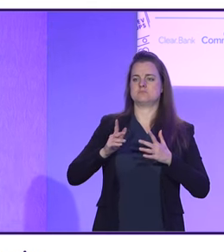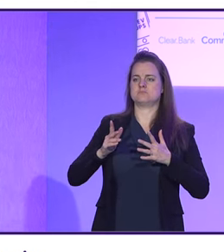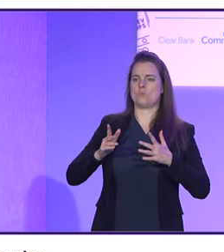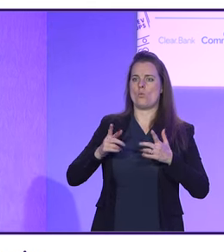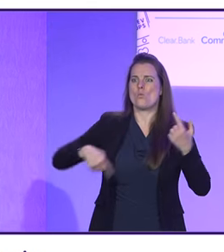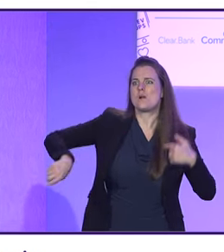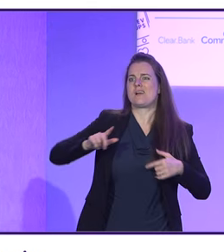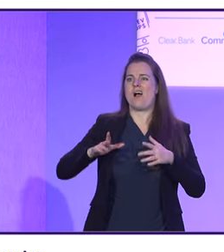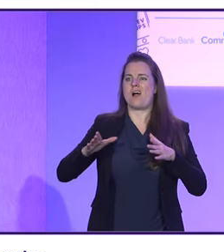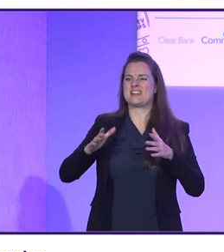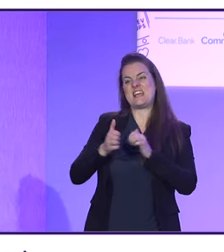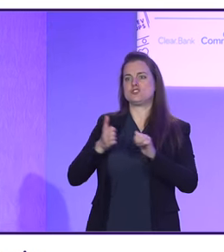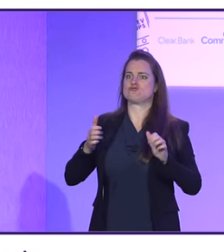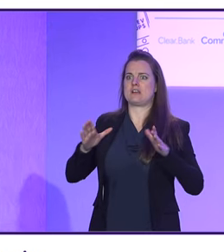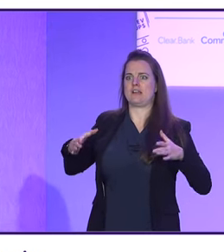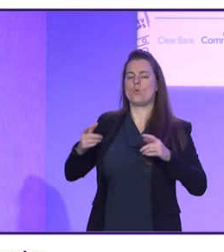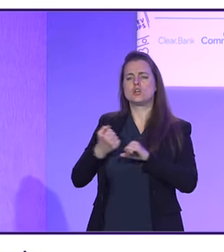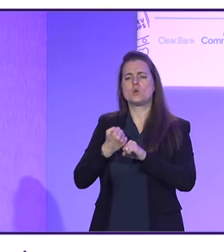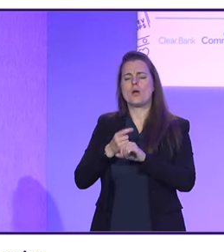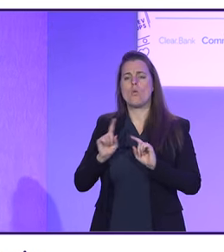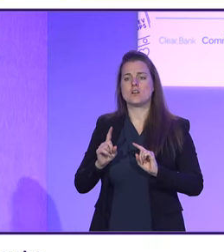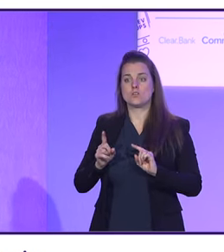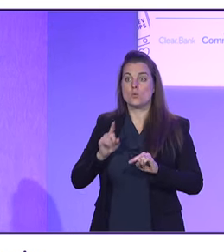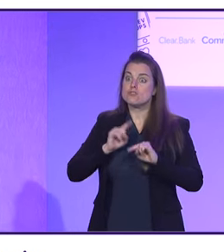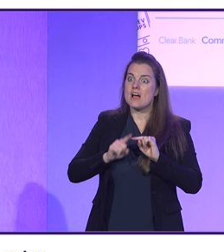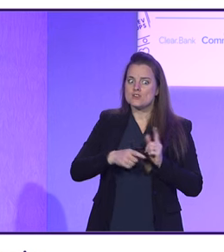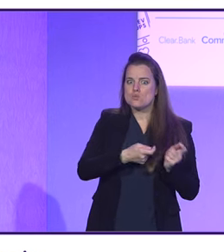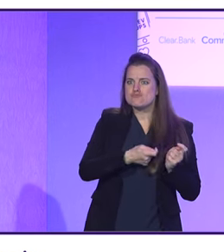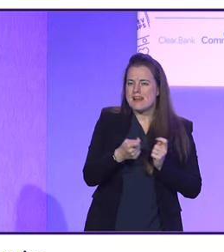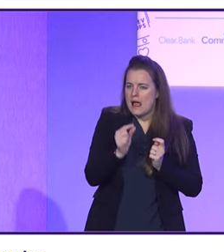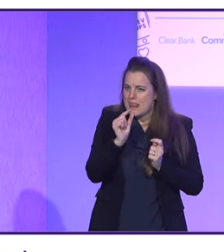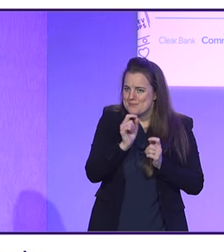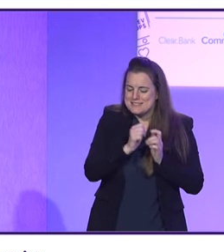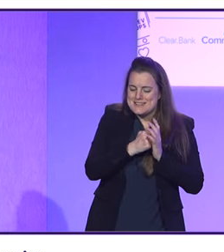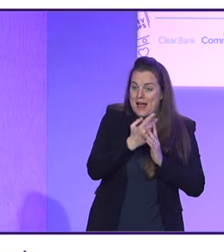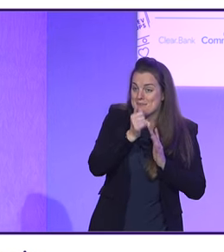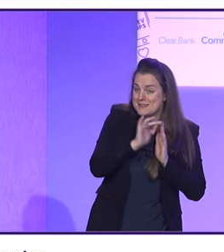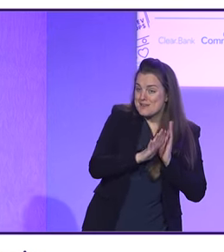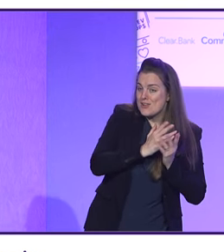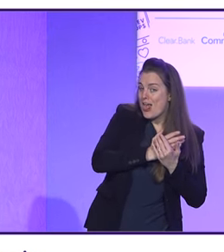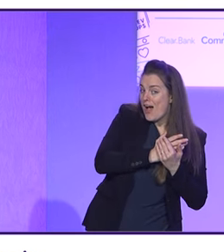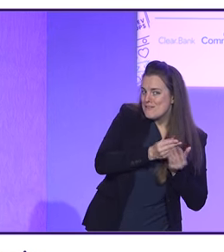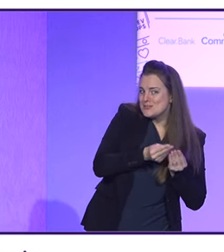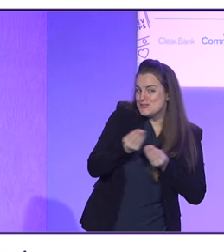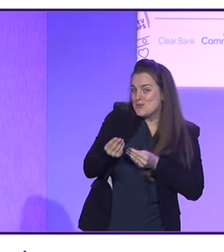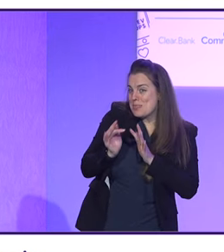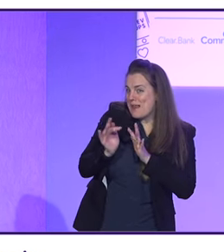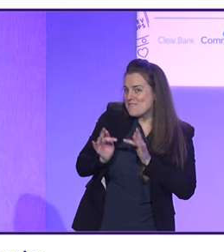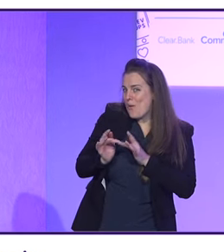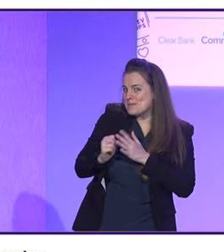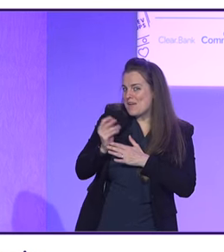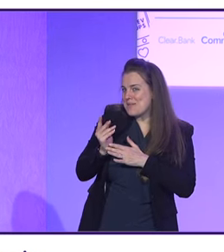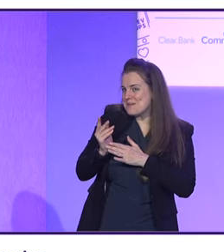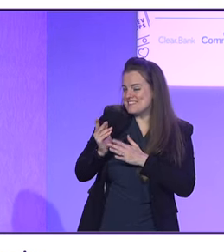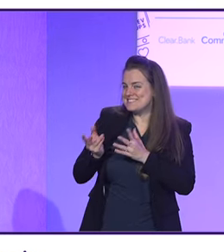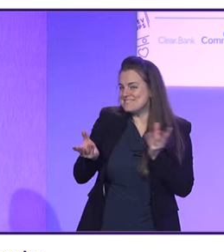the needle for platform engineers and try and bring a little bit of that developer experience love to the platform engineers, just like we do for the